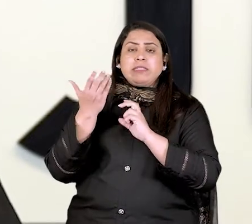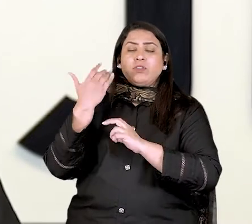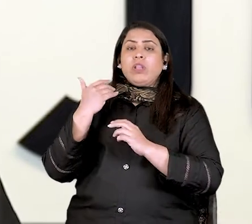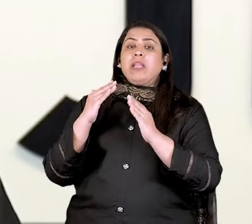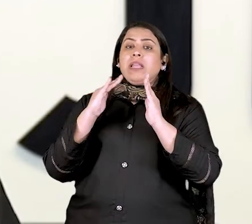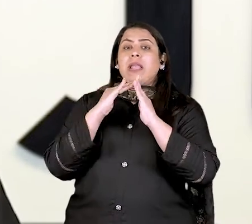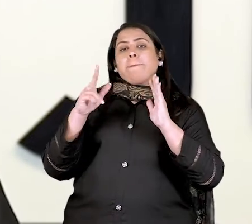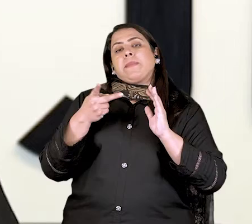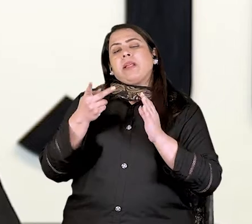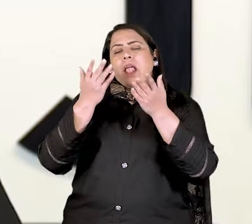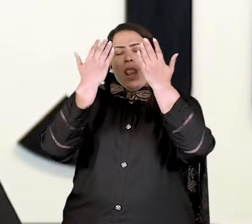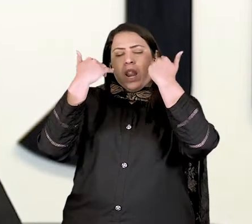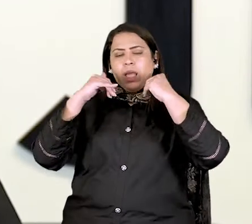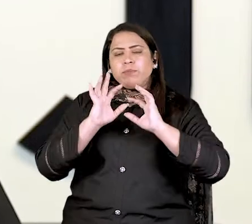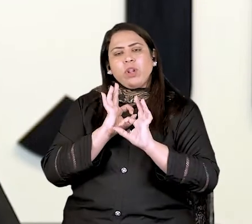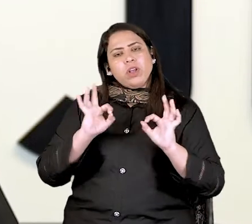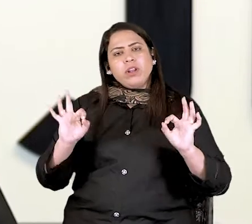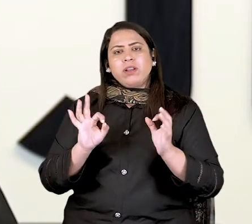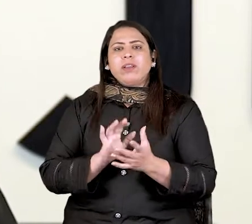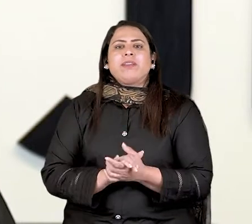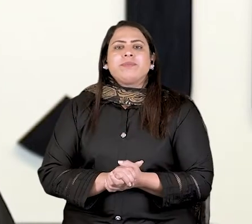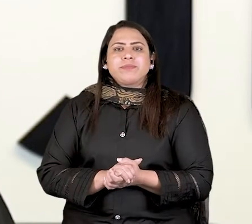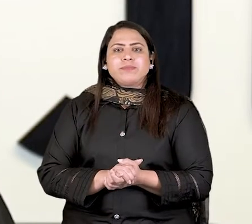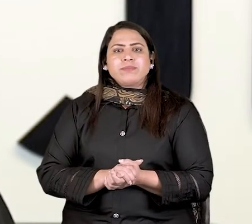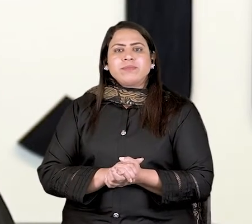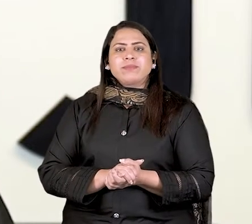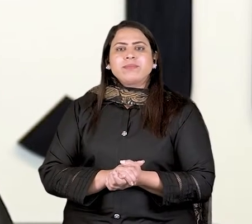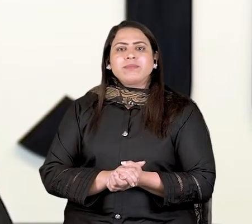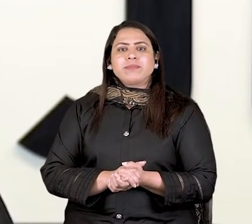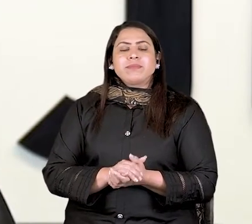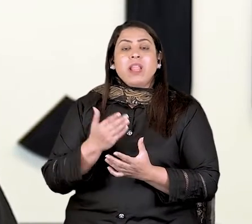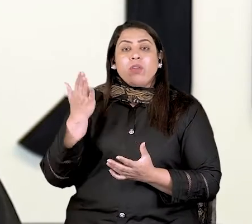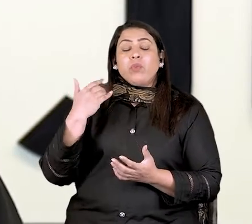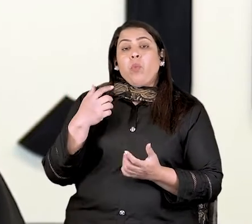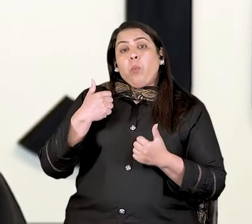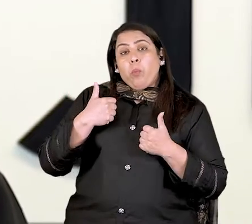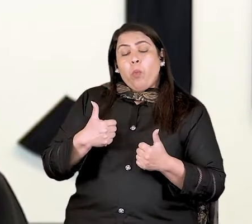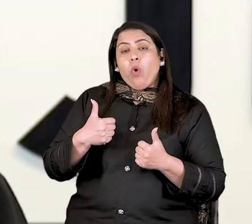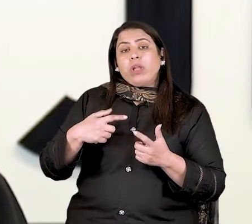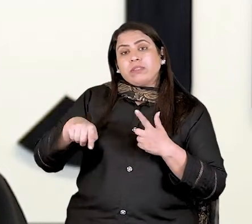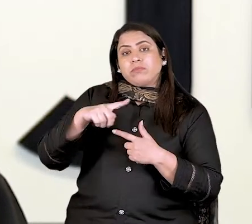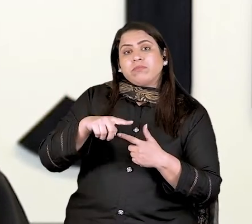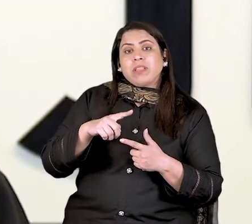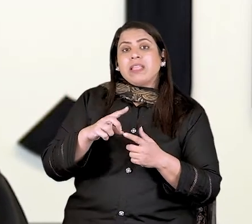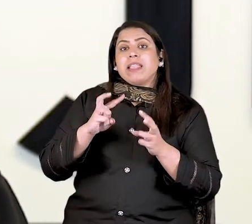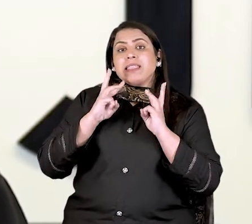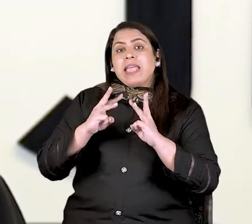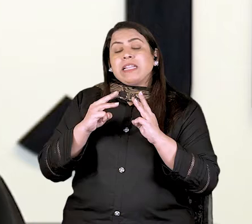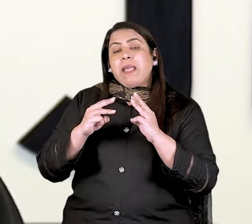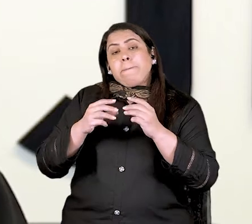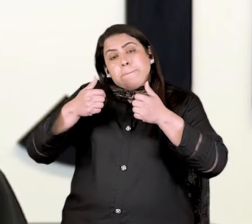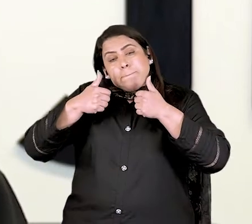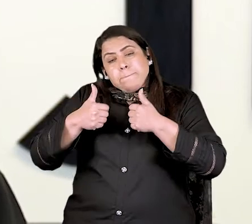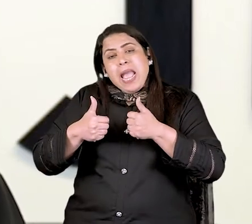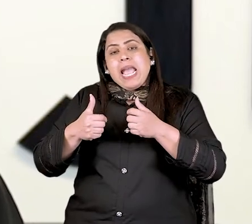are slaughtering the cows ourselves. We are mincing the cows ourselves. So it's an in-house, backward integrated restaurant, alhamdulillah,